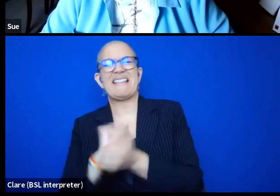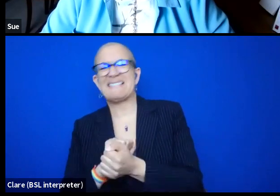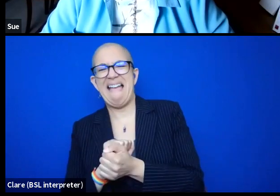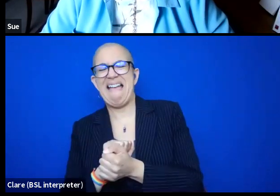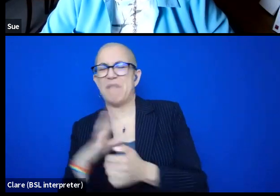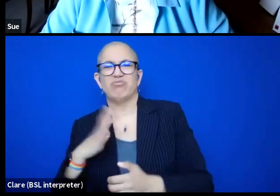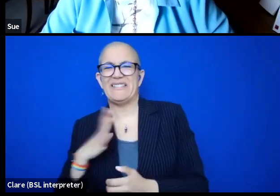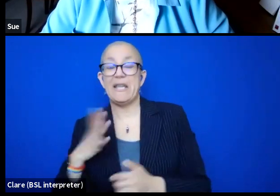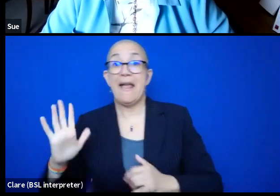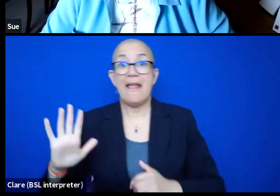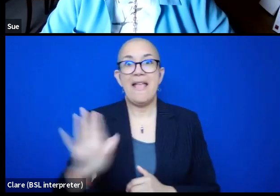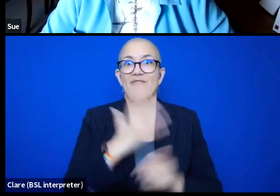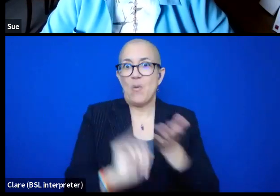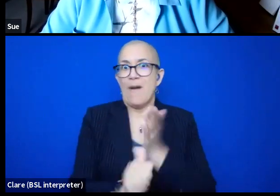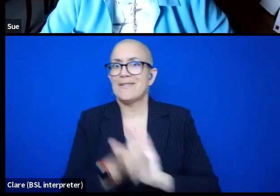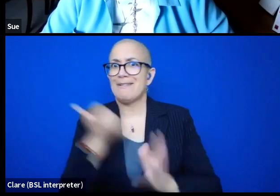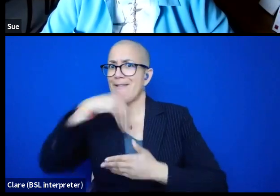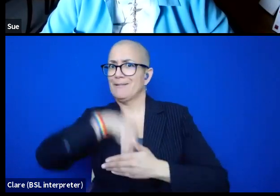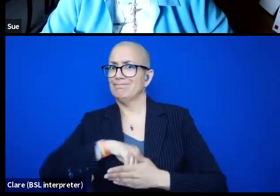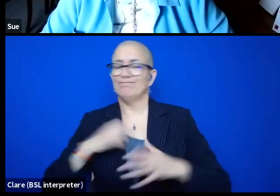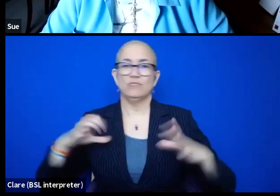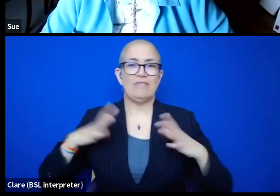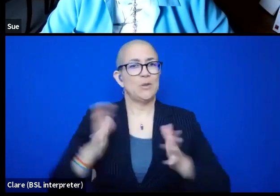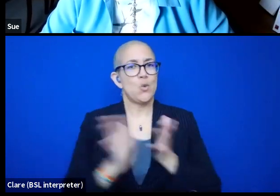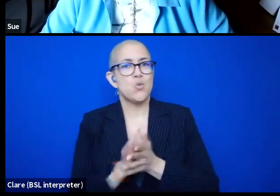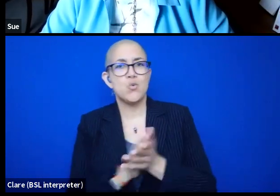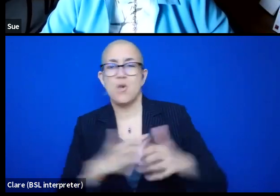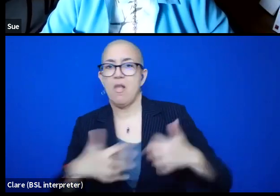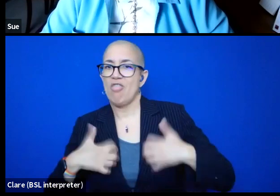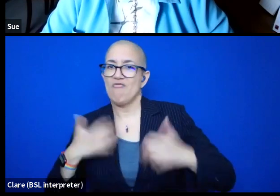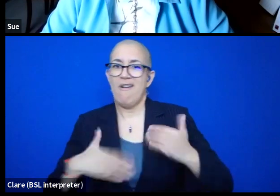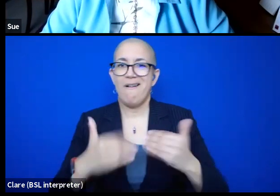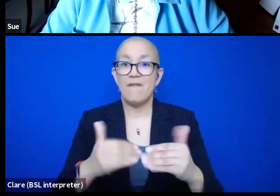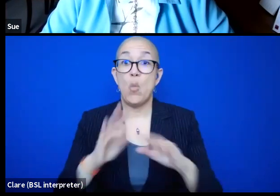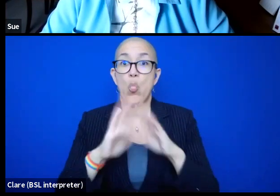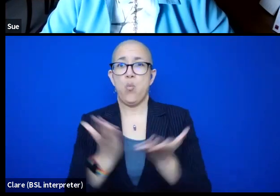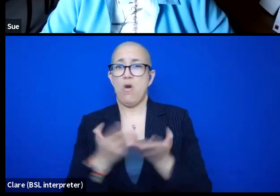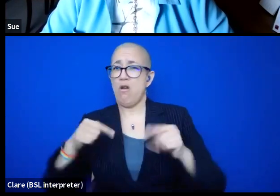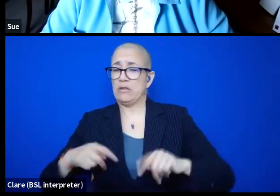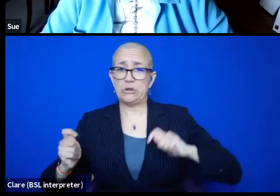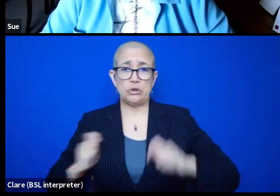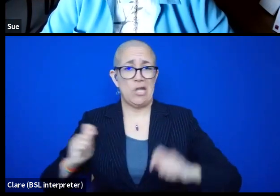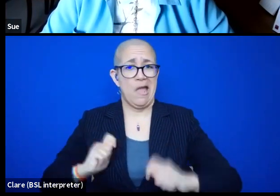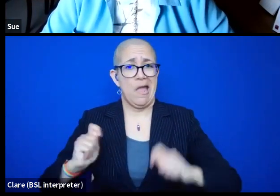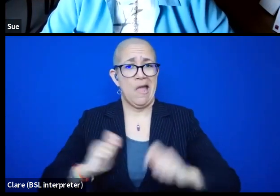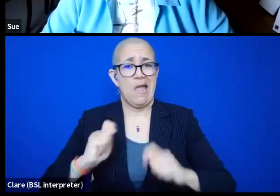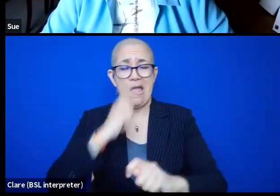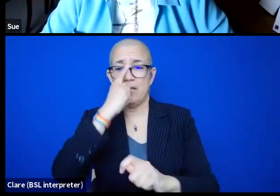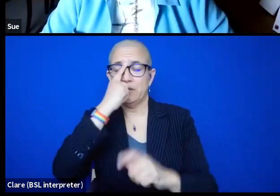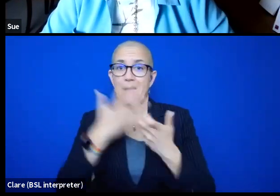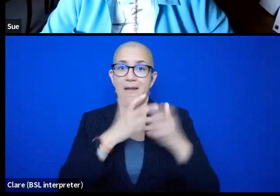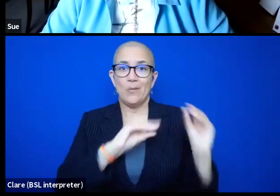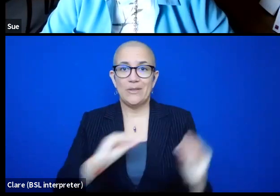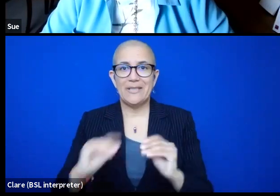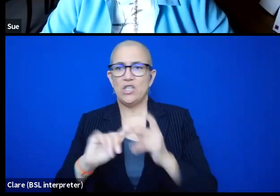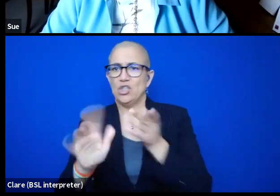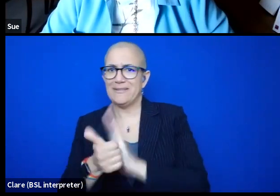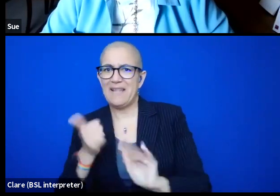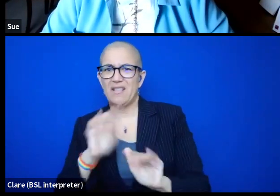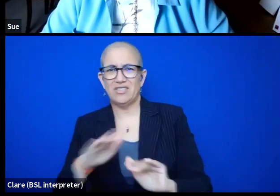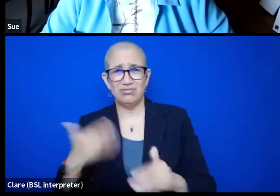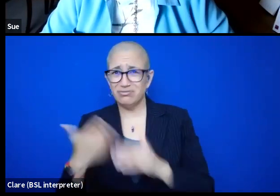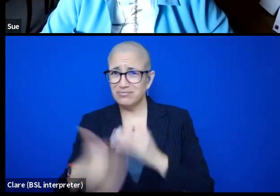thrive. The world around us is changing, and actually has been for some time. And yet how we teach and skill our children hasn't. In fact,